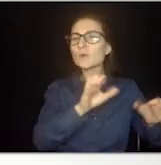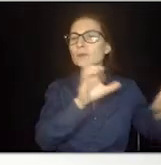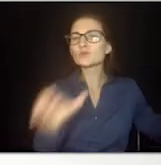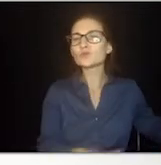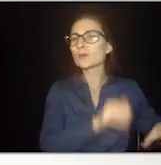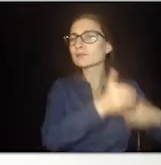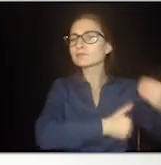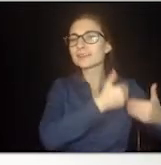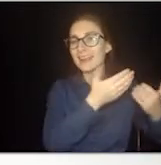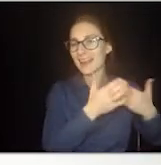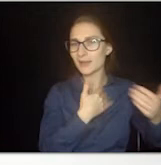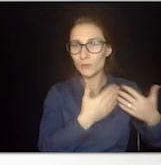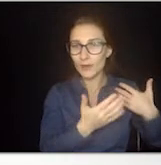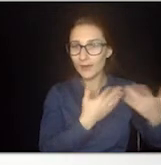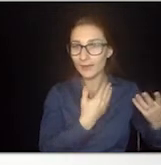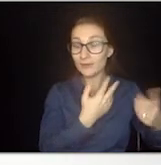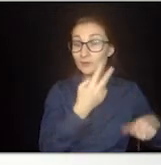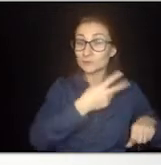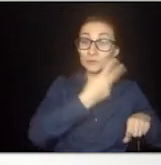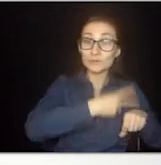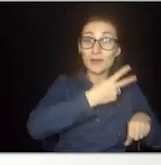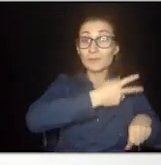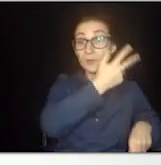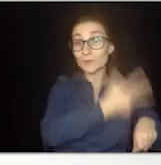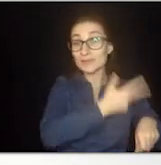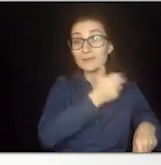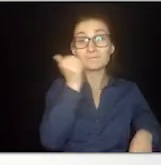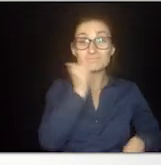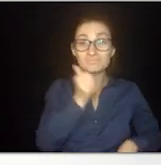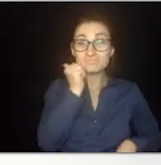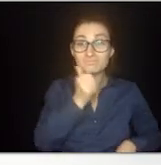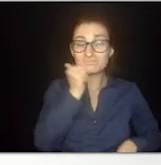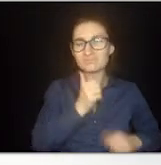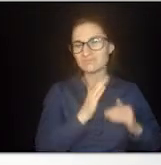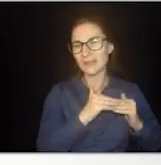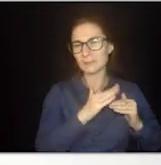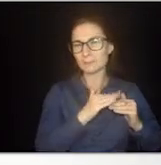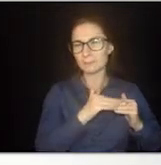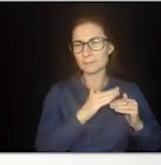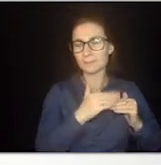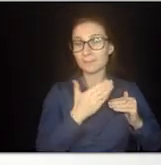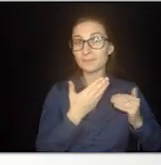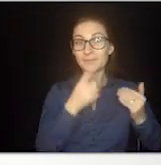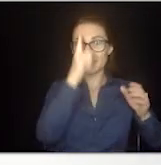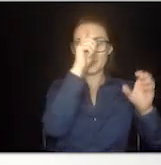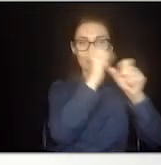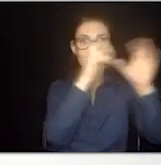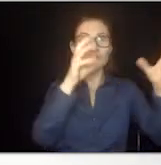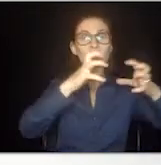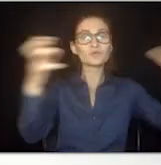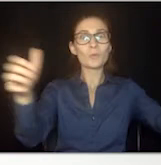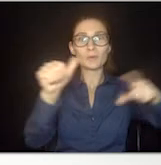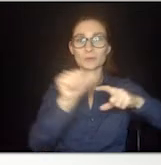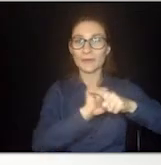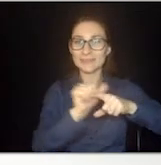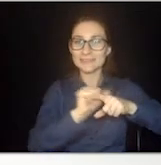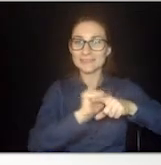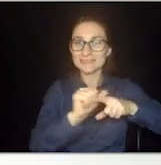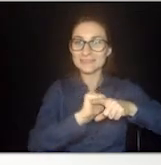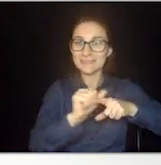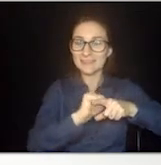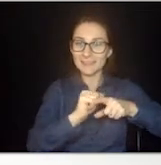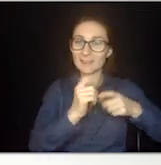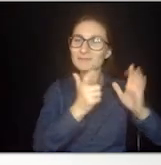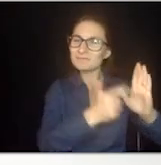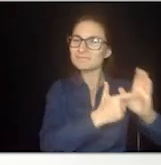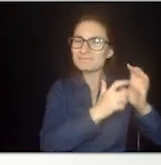doing those anyway. It's happening 2 or 3 times a day at least. Think of all the practice they can get, because